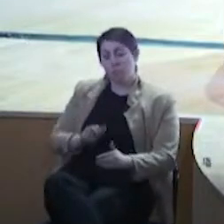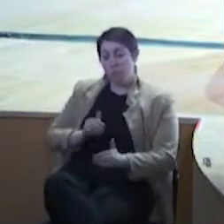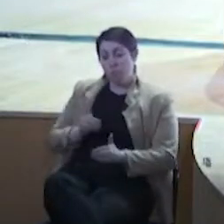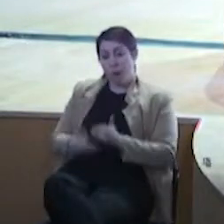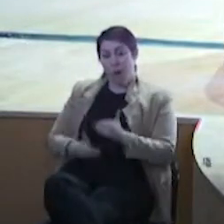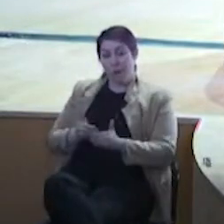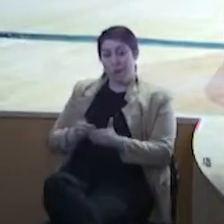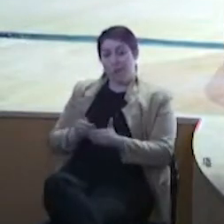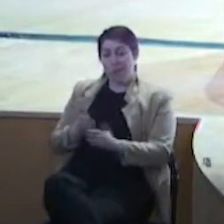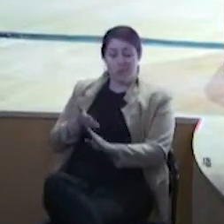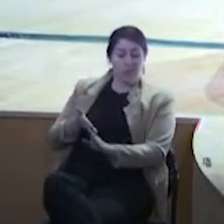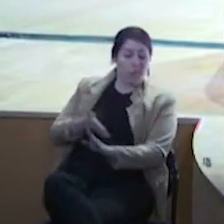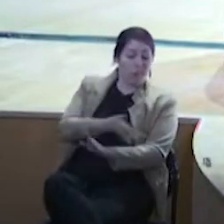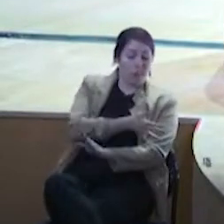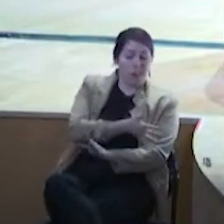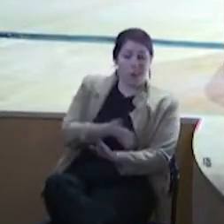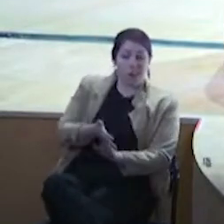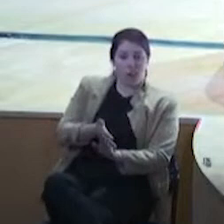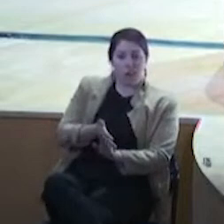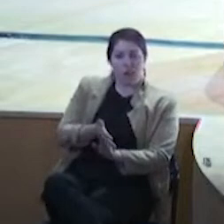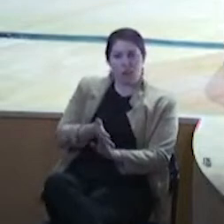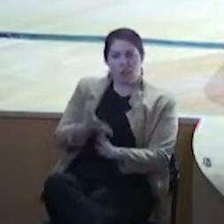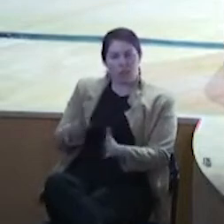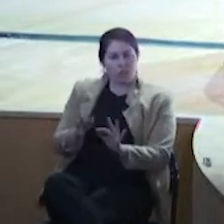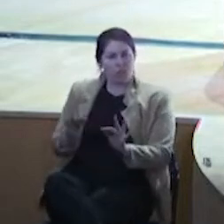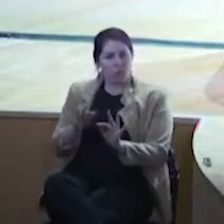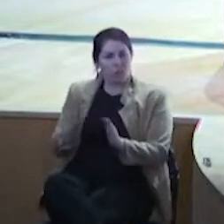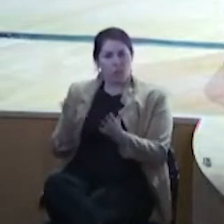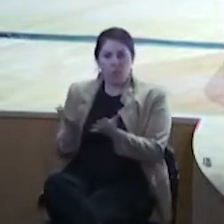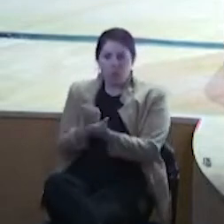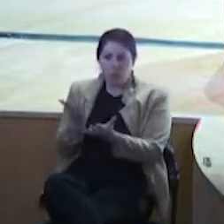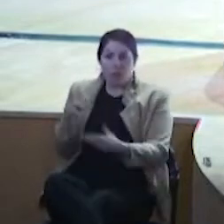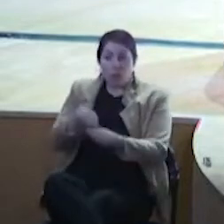involved with your local community, your local